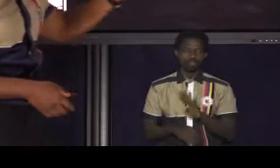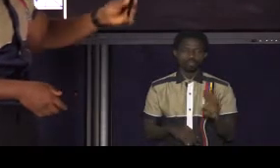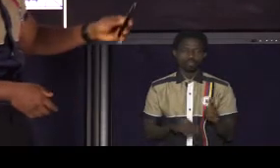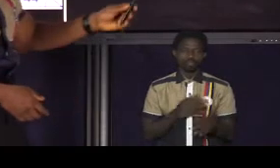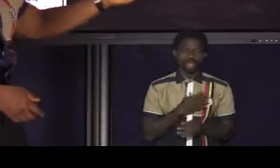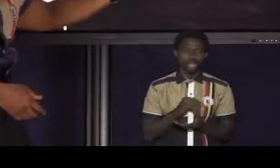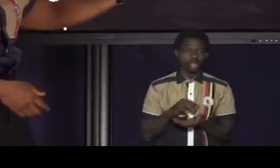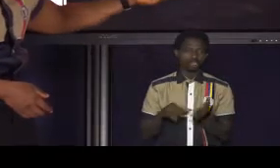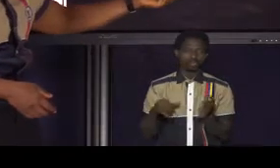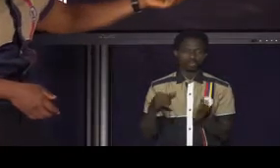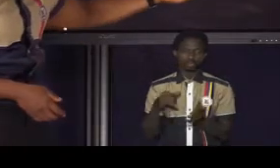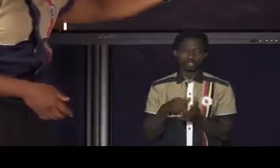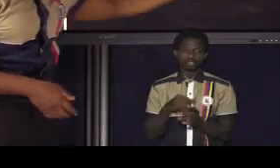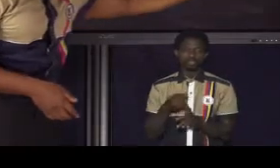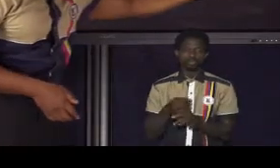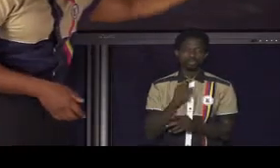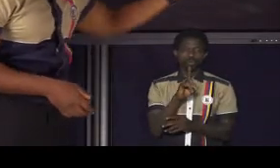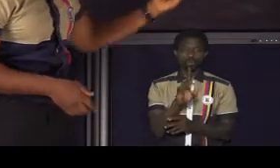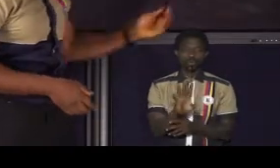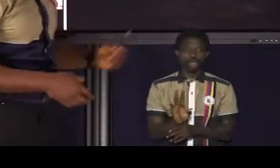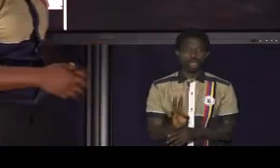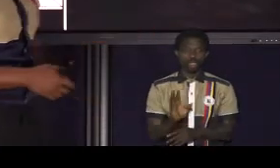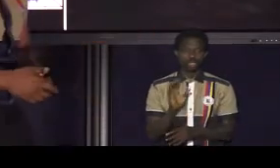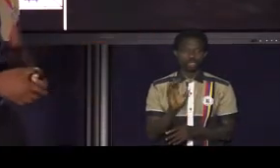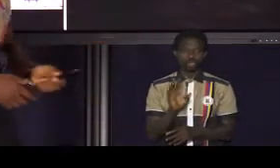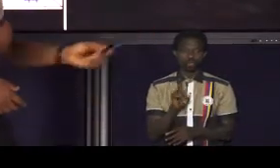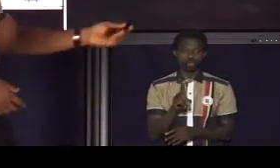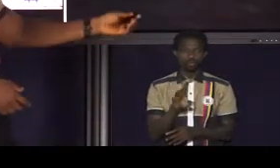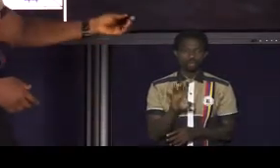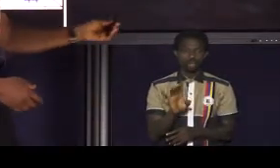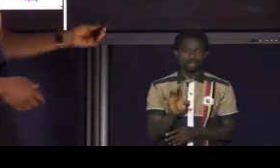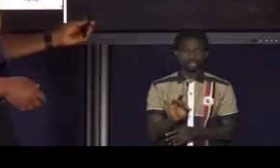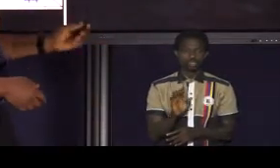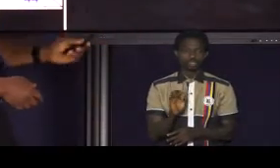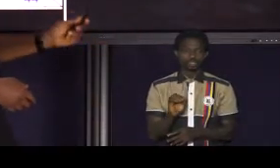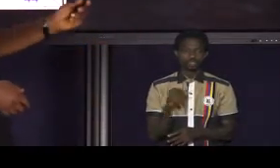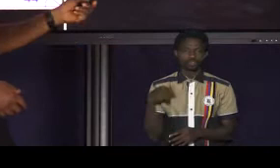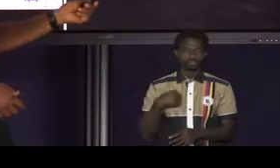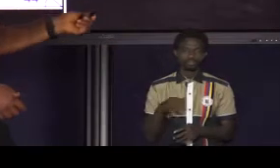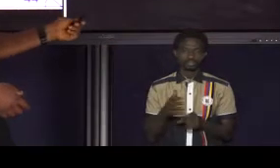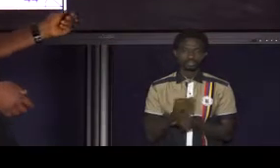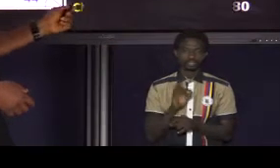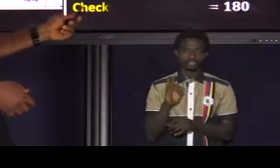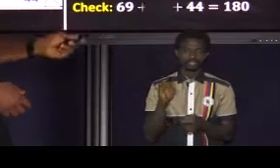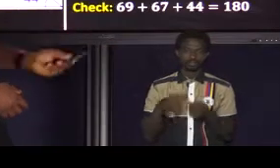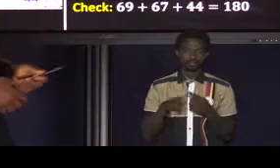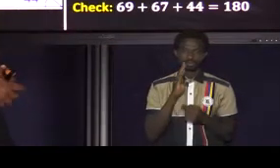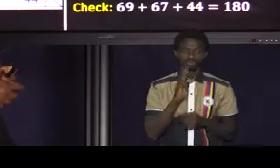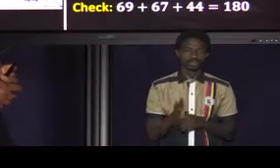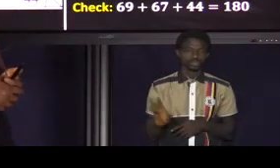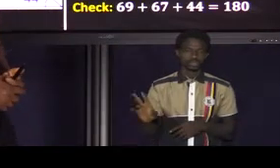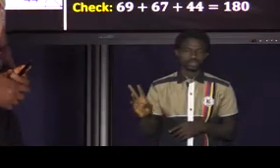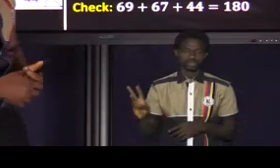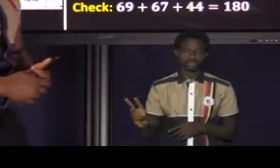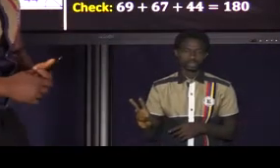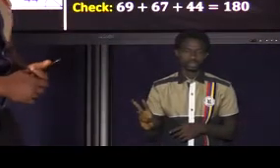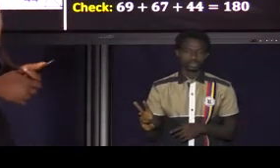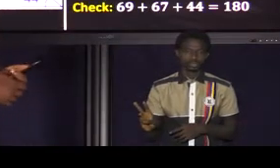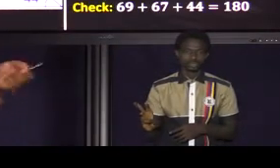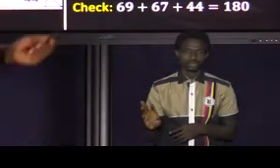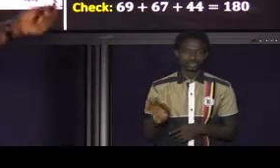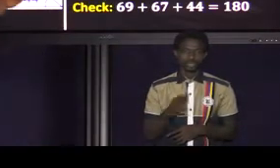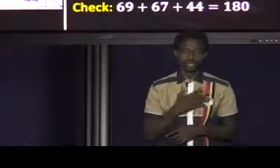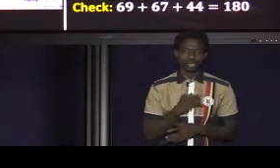plus 180 from 180 and subtract 44 again from the result, we get f to be 69. And that means